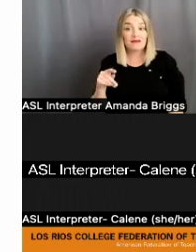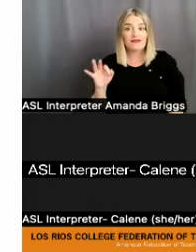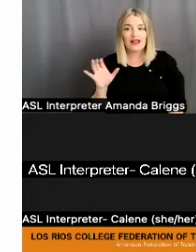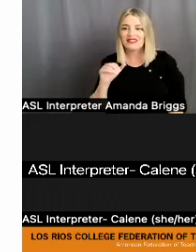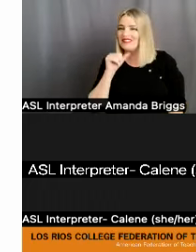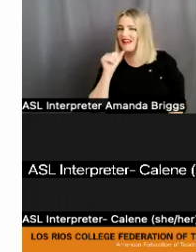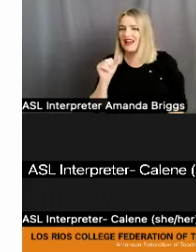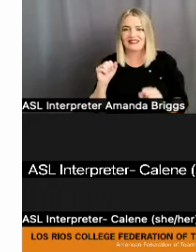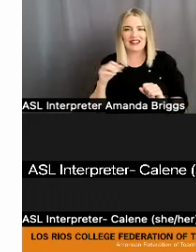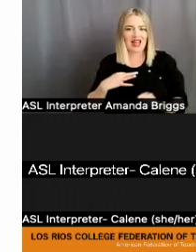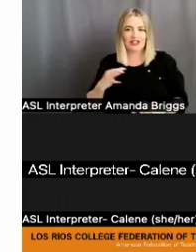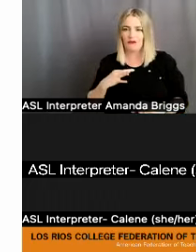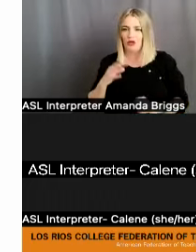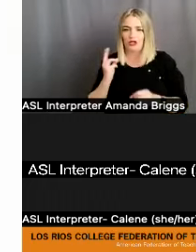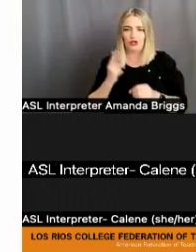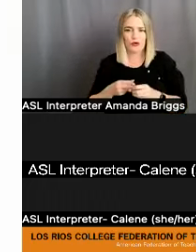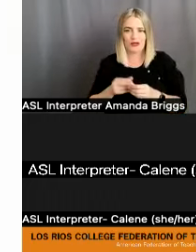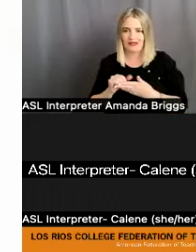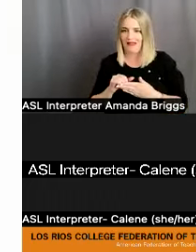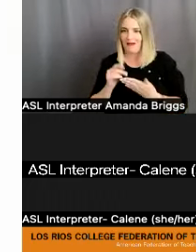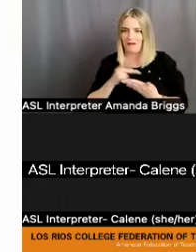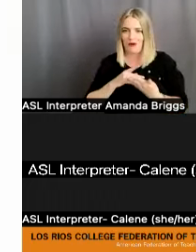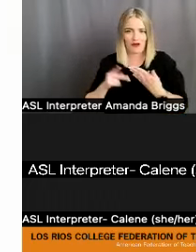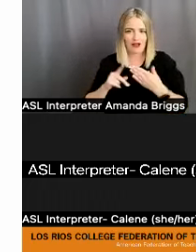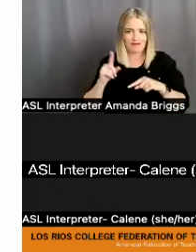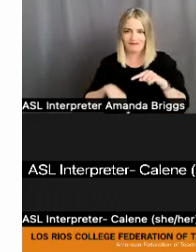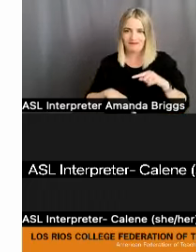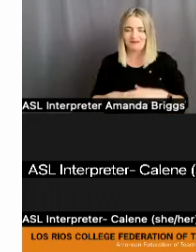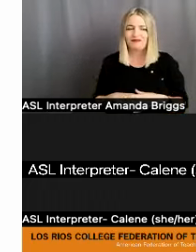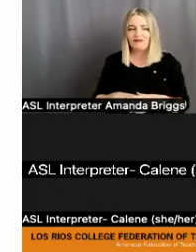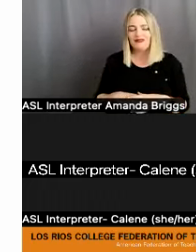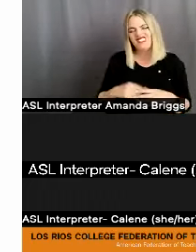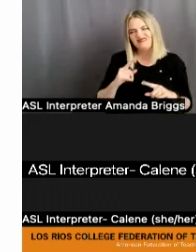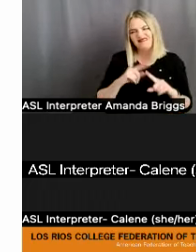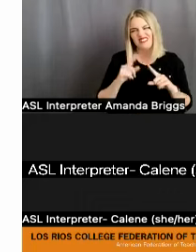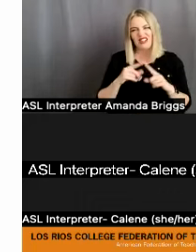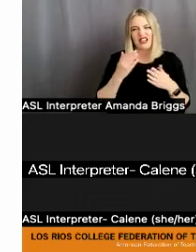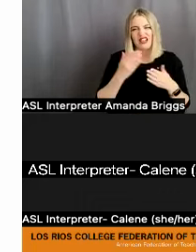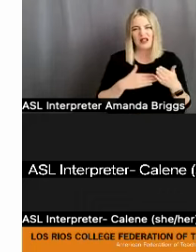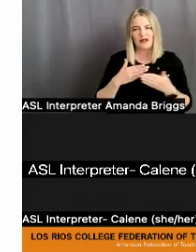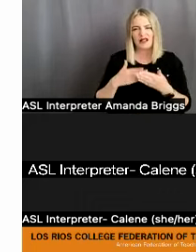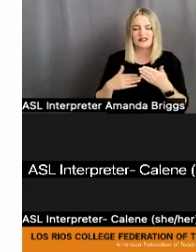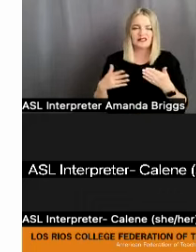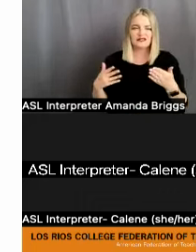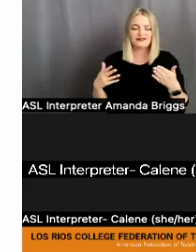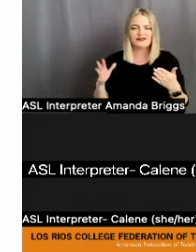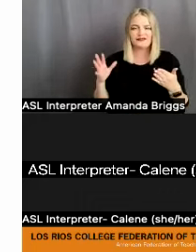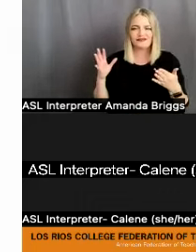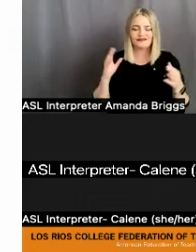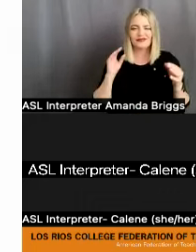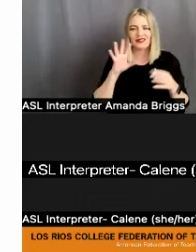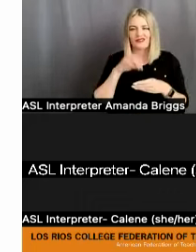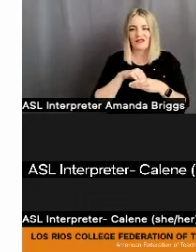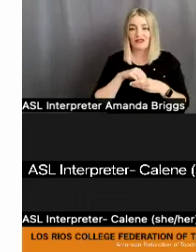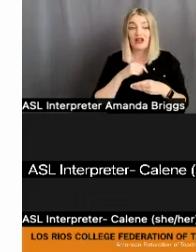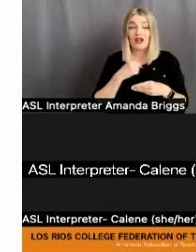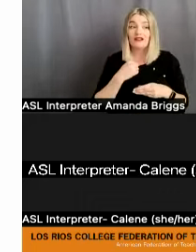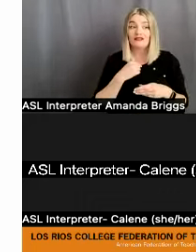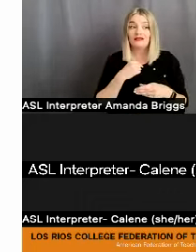the catastrophic leave program. Again, there was a number of different elements that went into this. It's not that we didn't ask, but